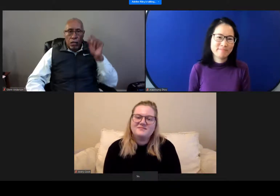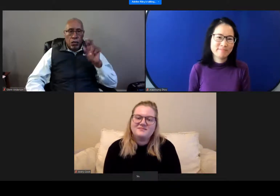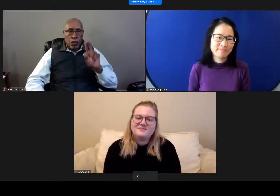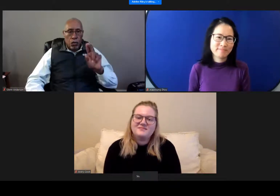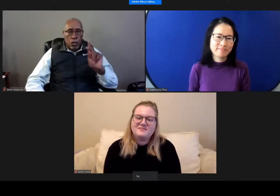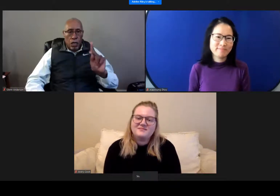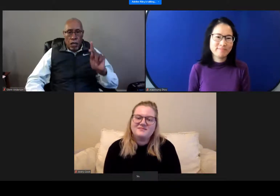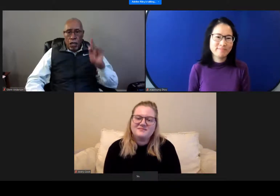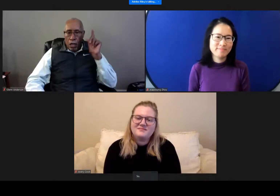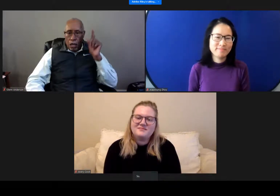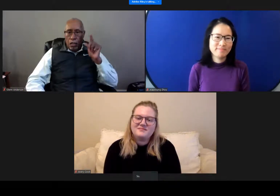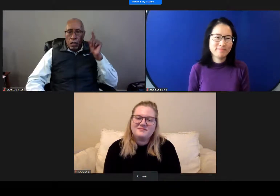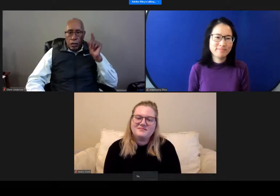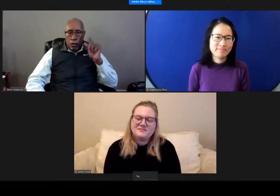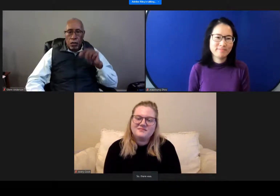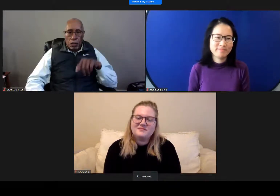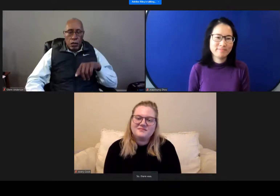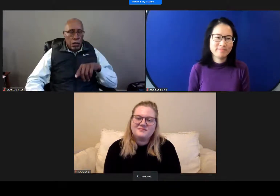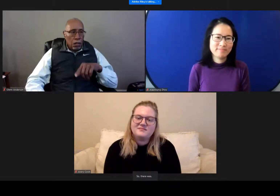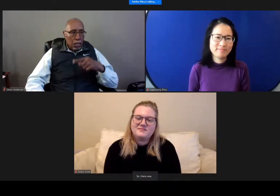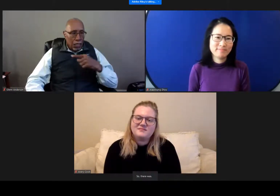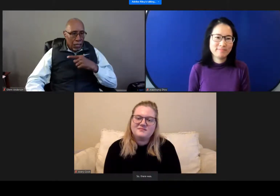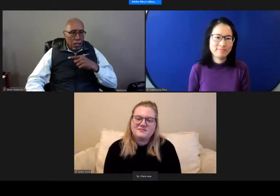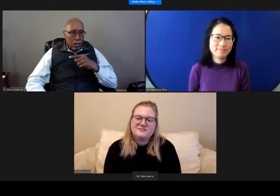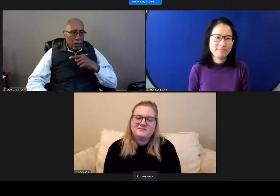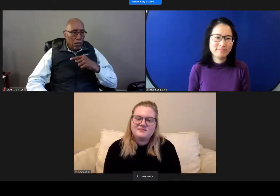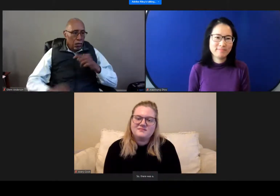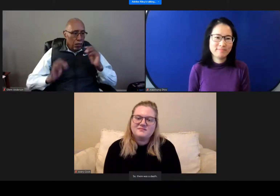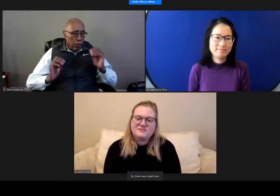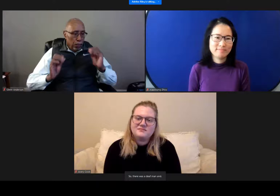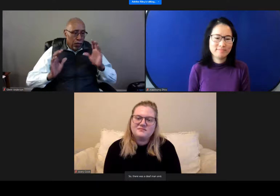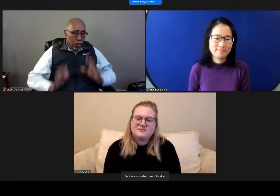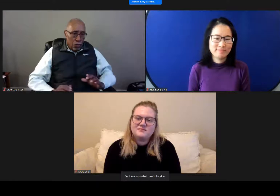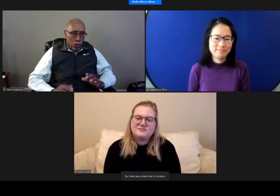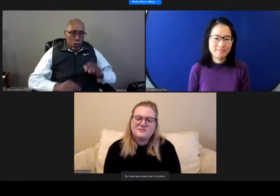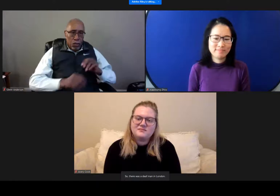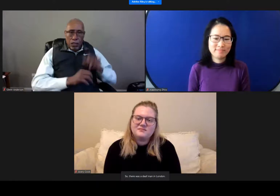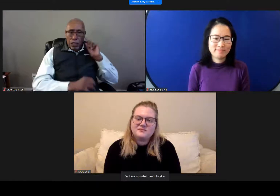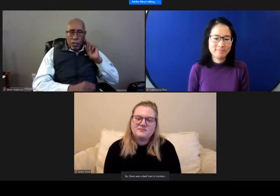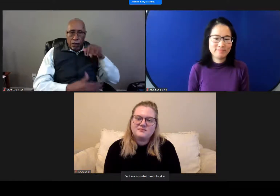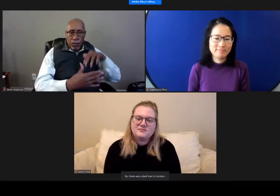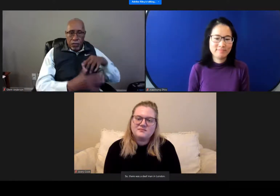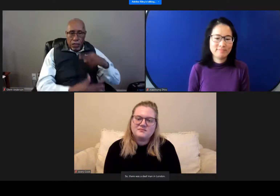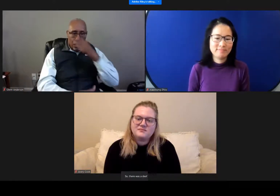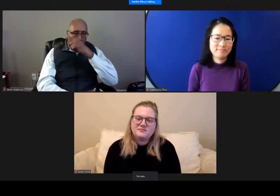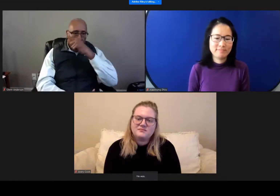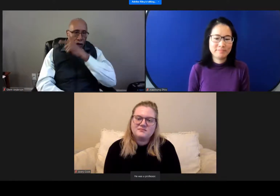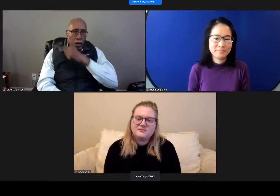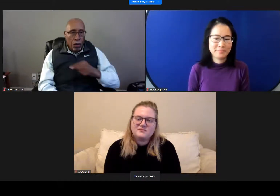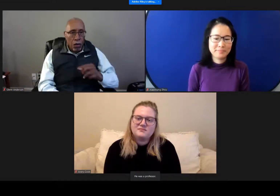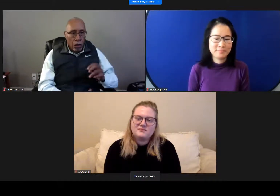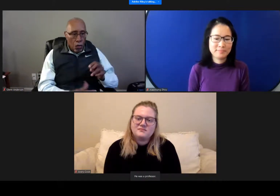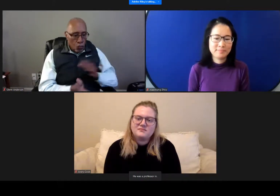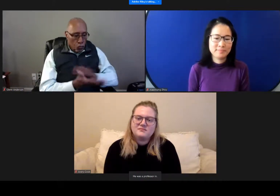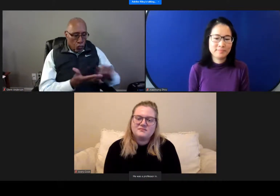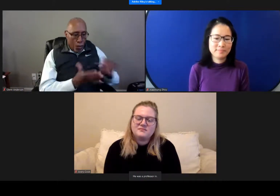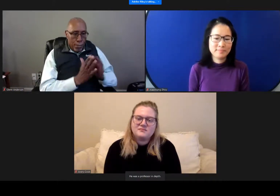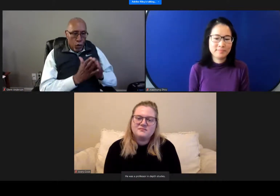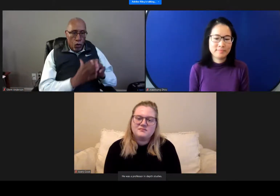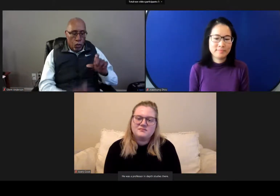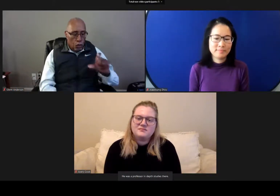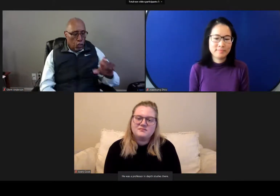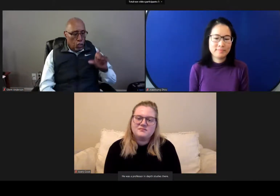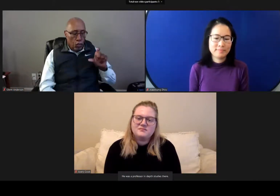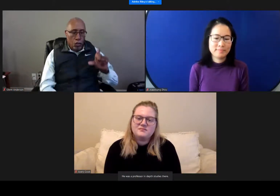So there was a deaf man in London. He was a professor in deaf studies